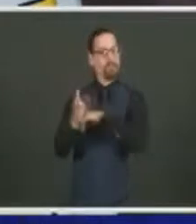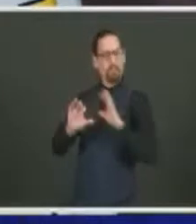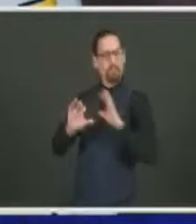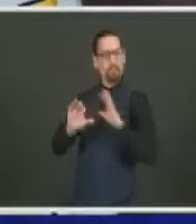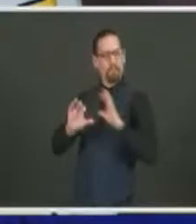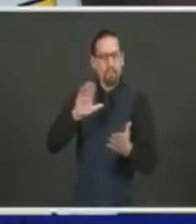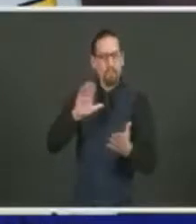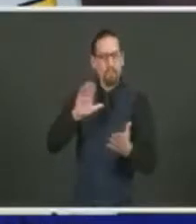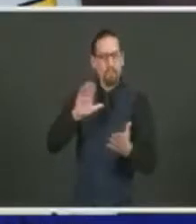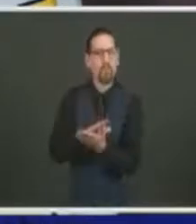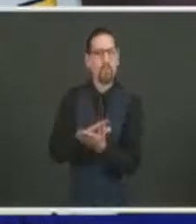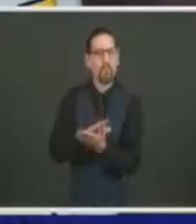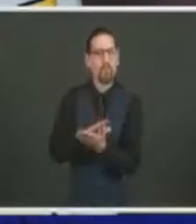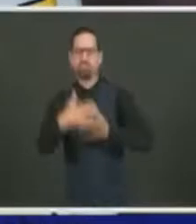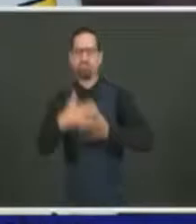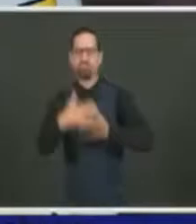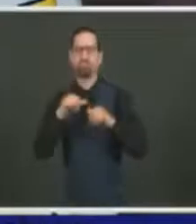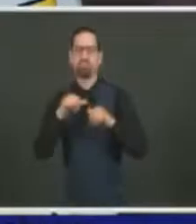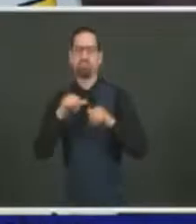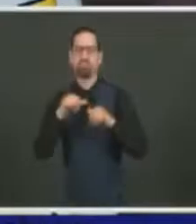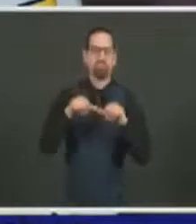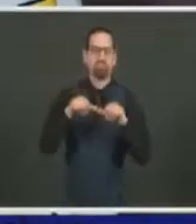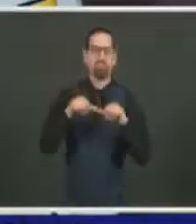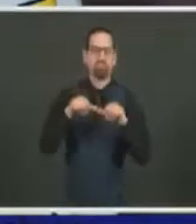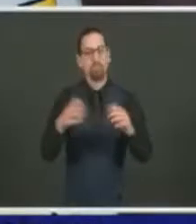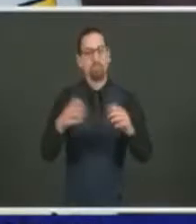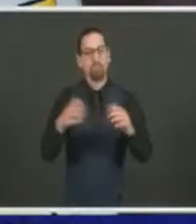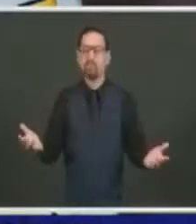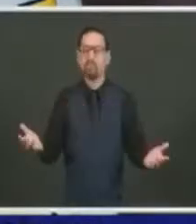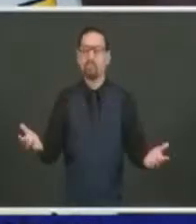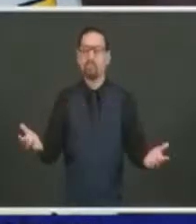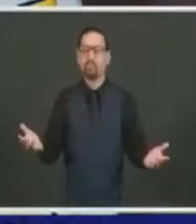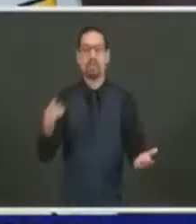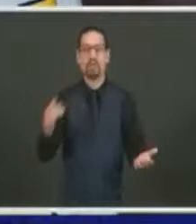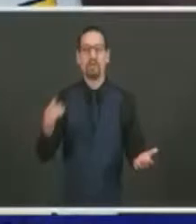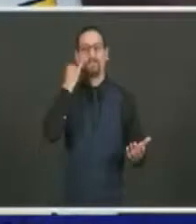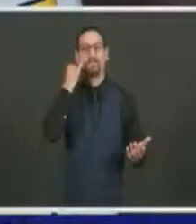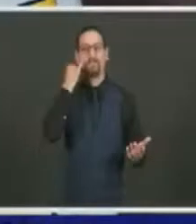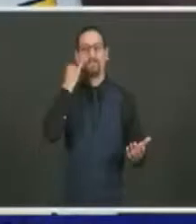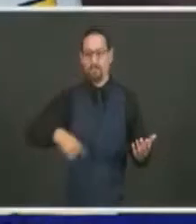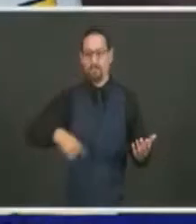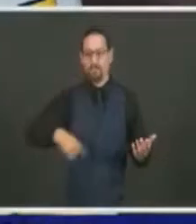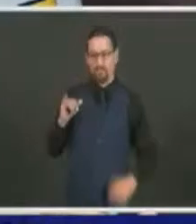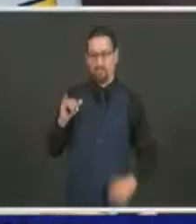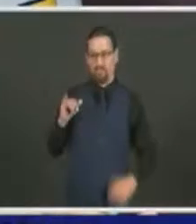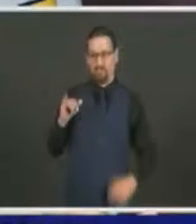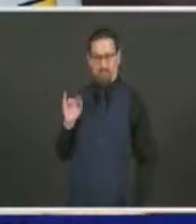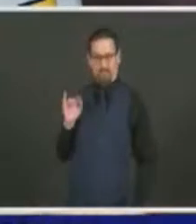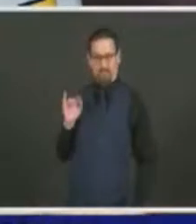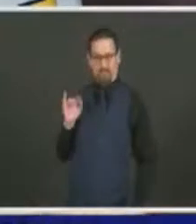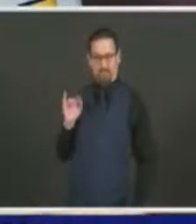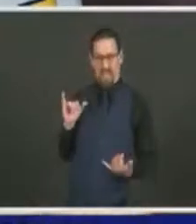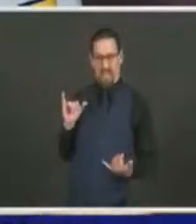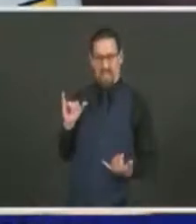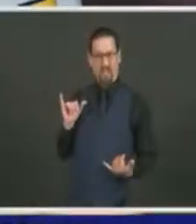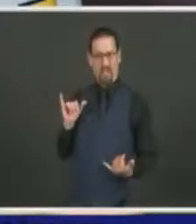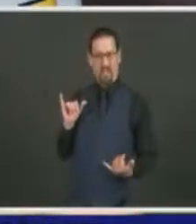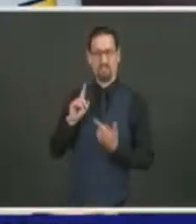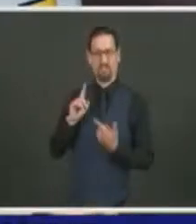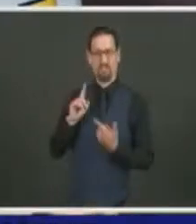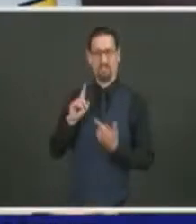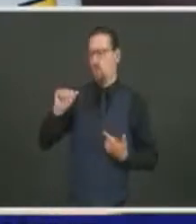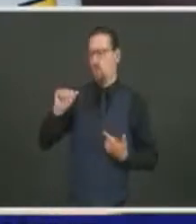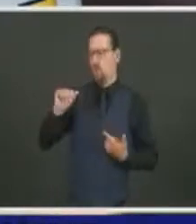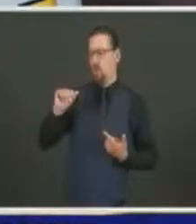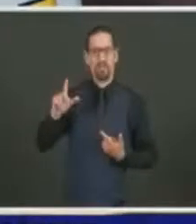But if we don't, if now in July and in August, we throw caution to the wind, get